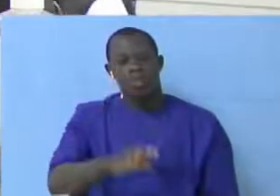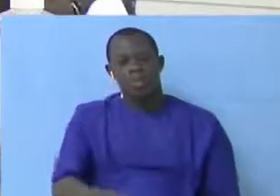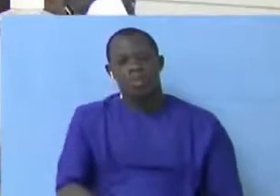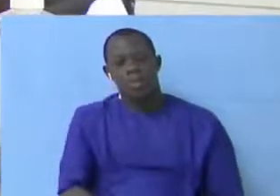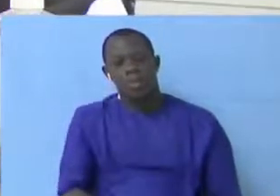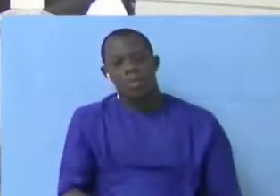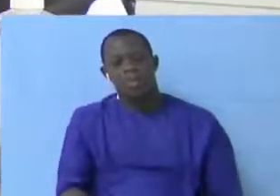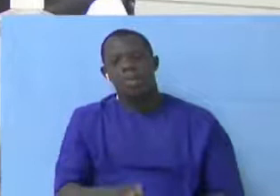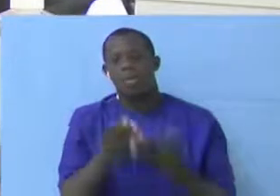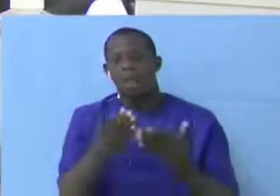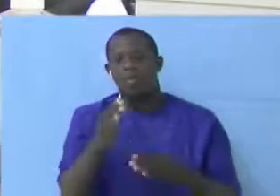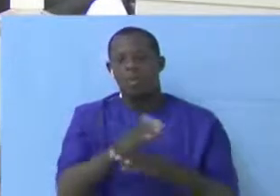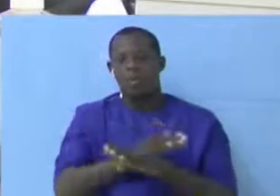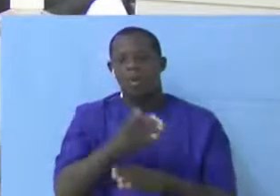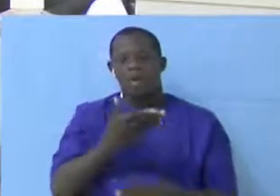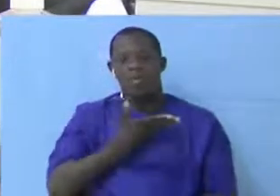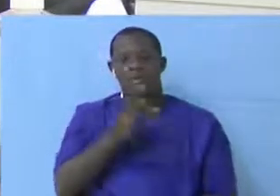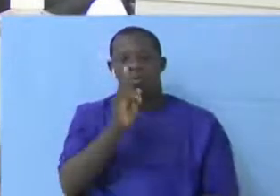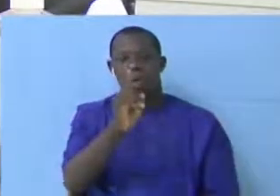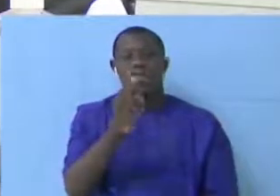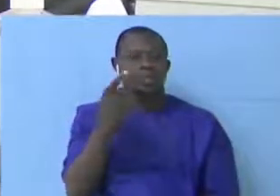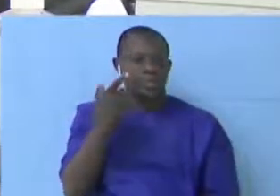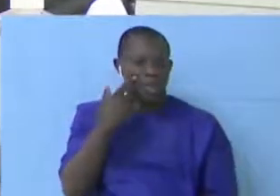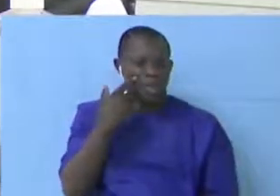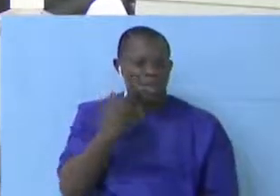So there was this day, the government said